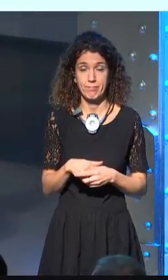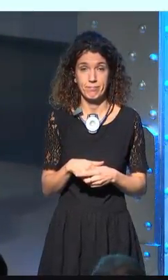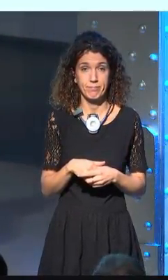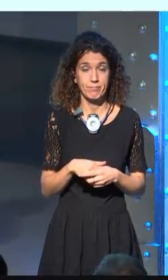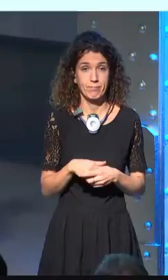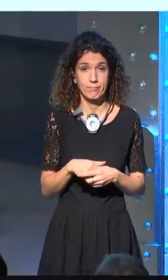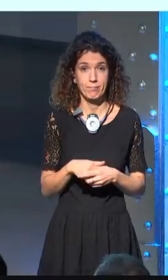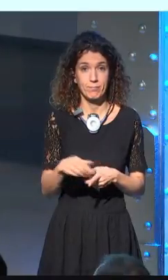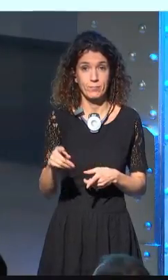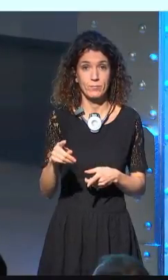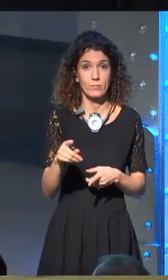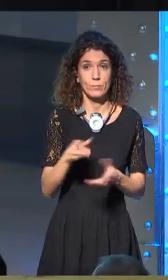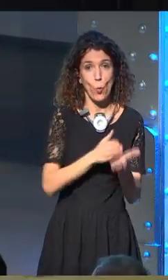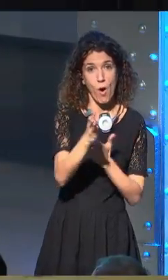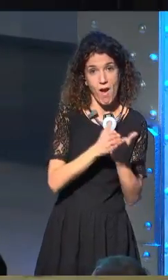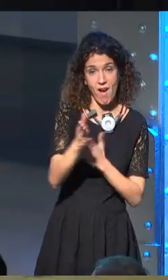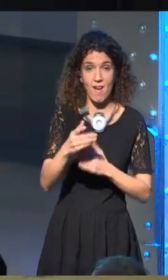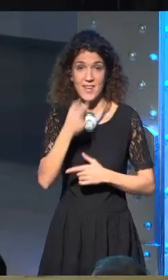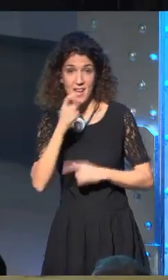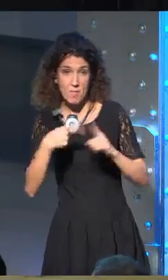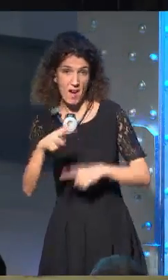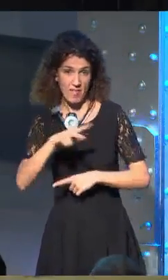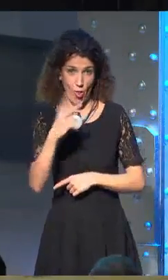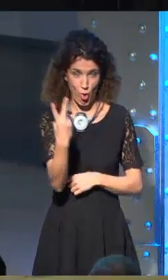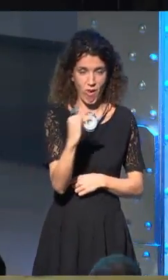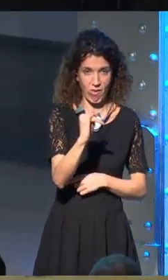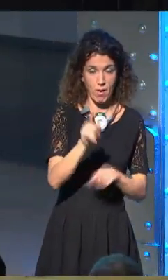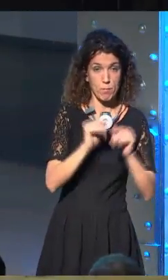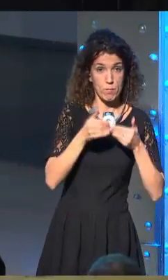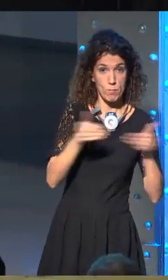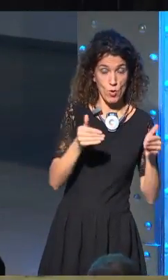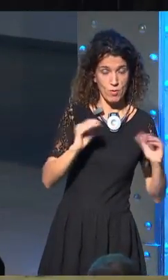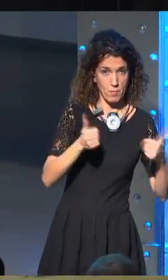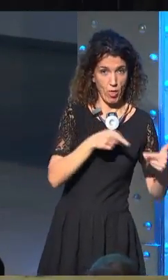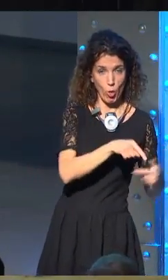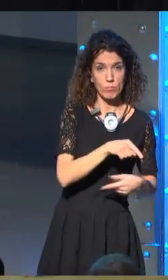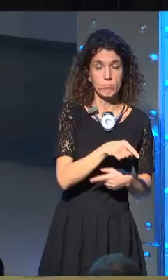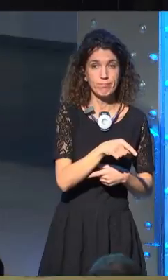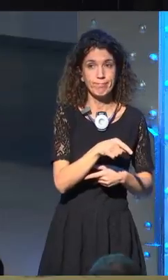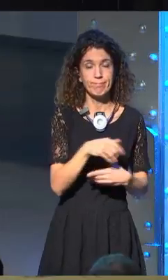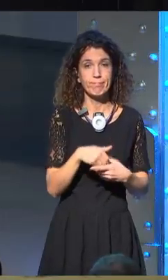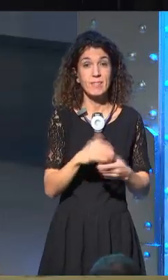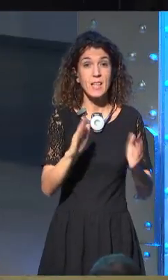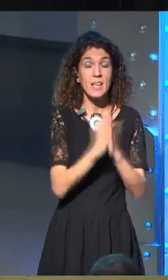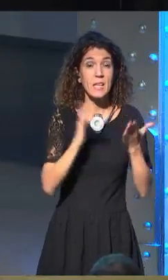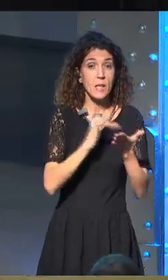well. And I'm going to start in the beginning of this book, and the book starts when I get